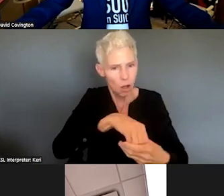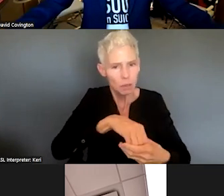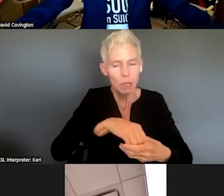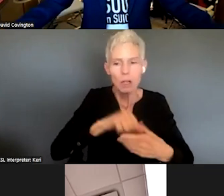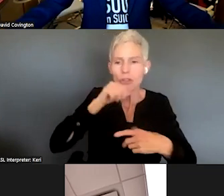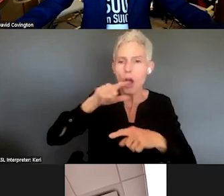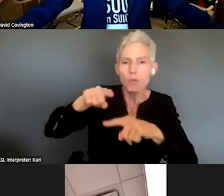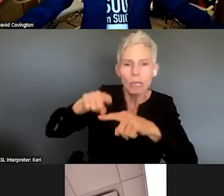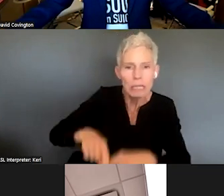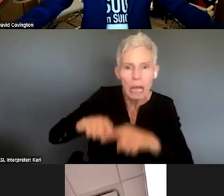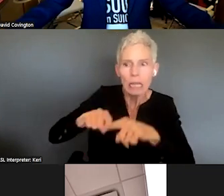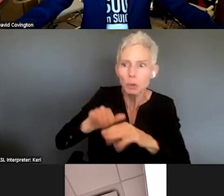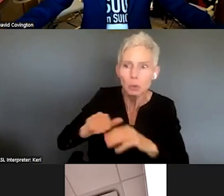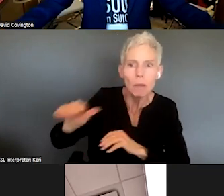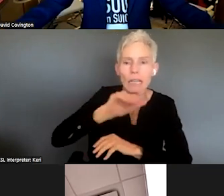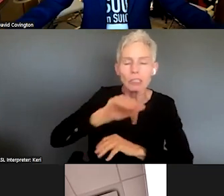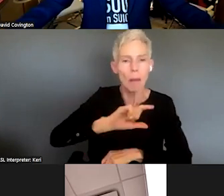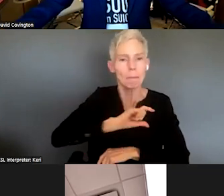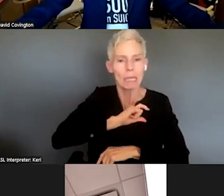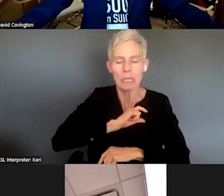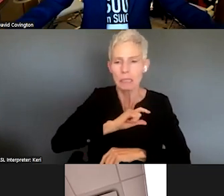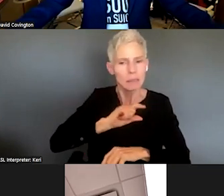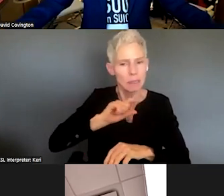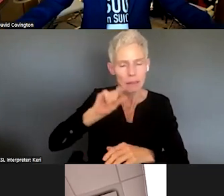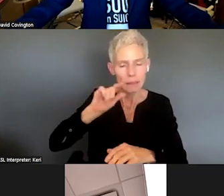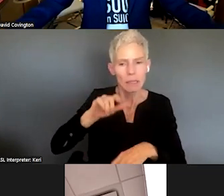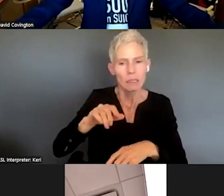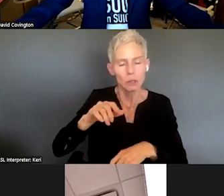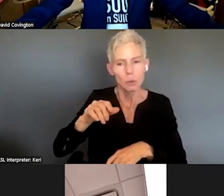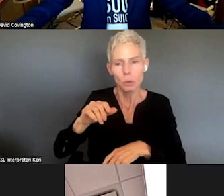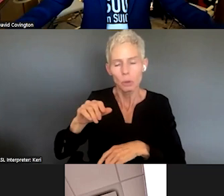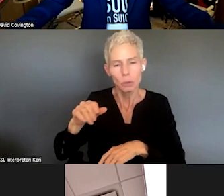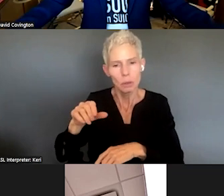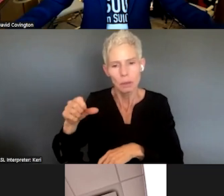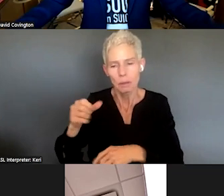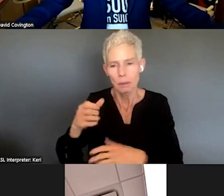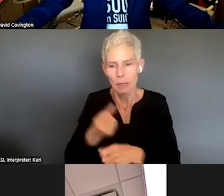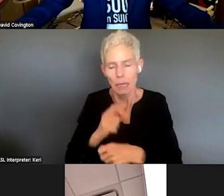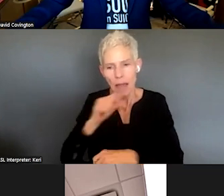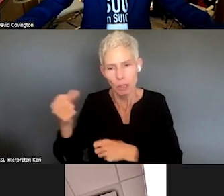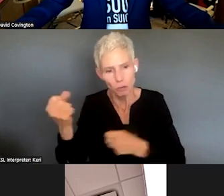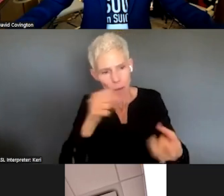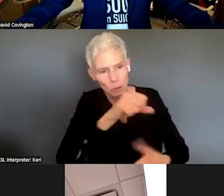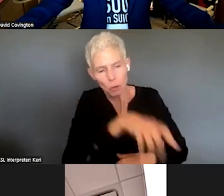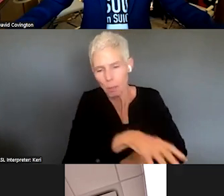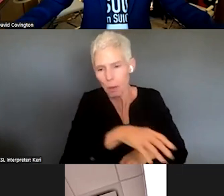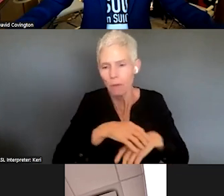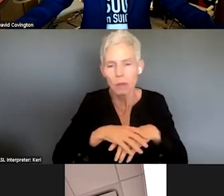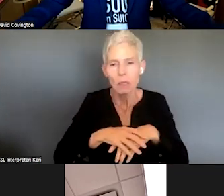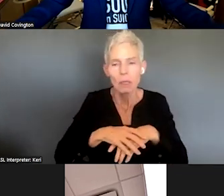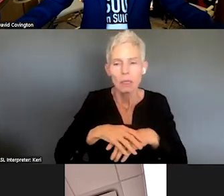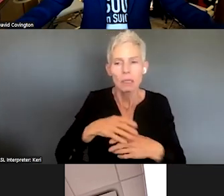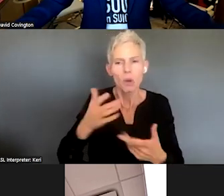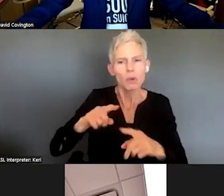relying excessively on police to be your transport, service, and then, risking